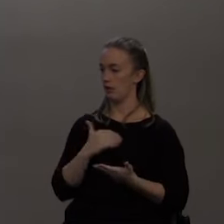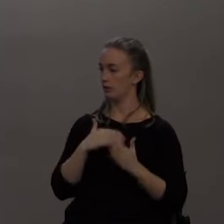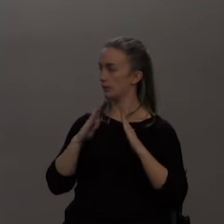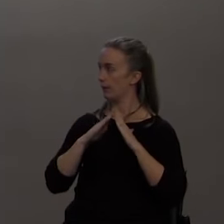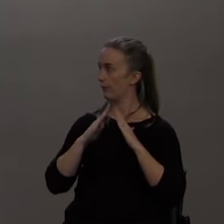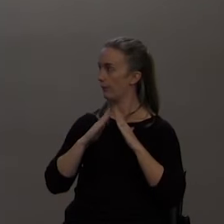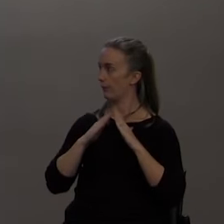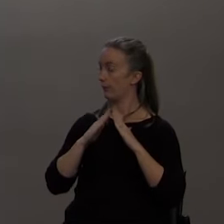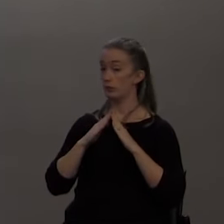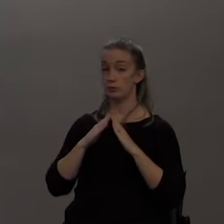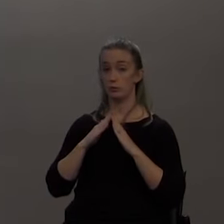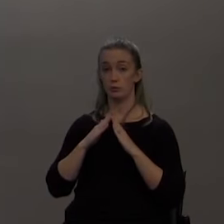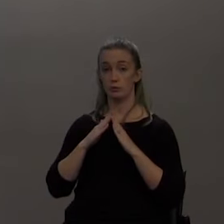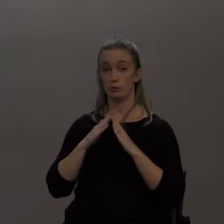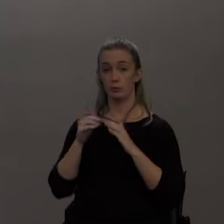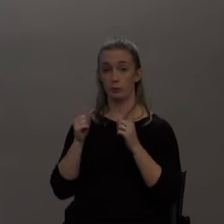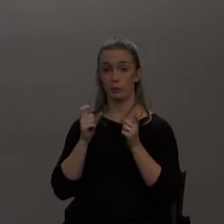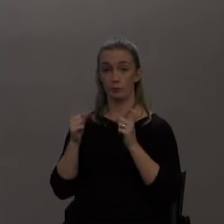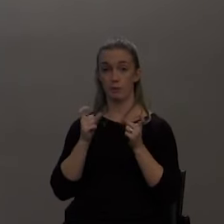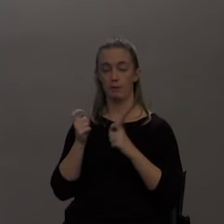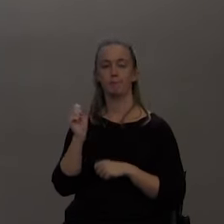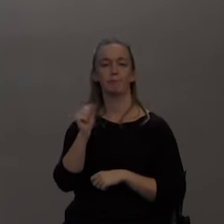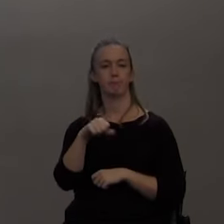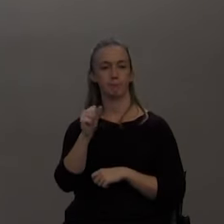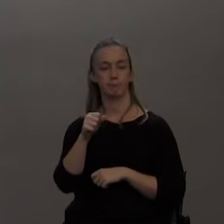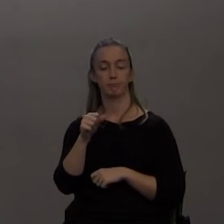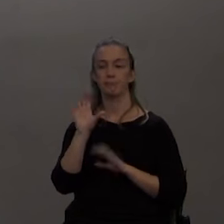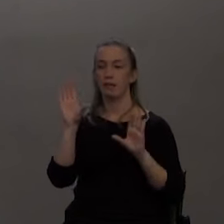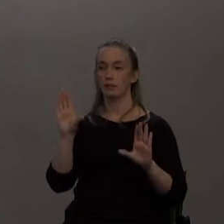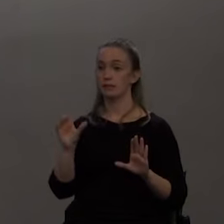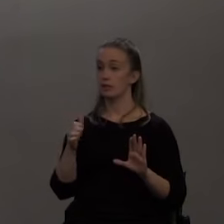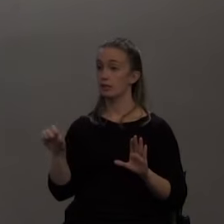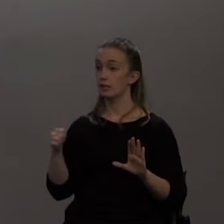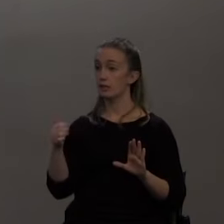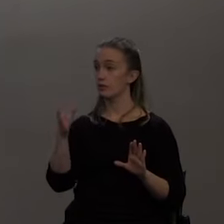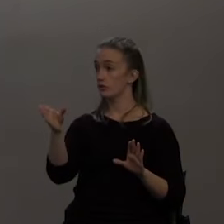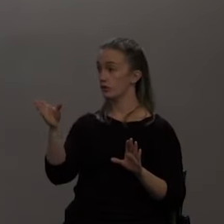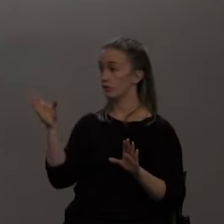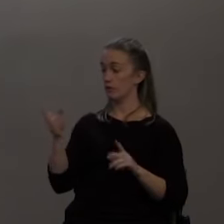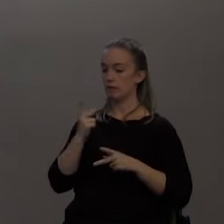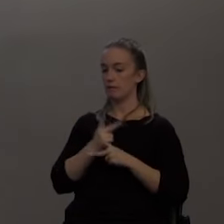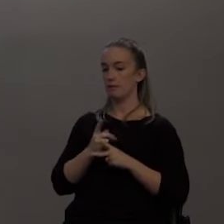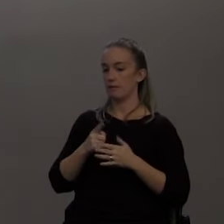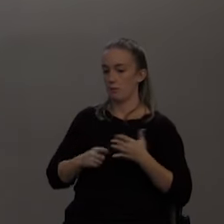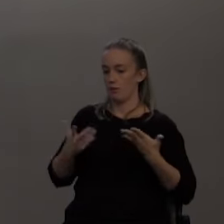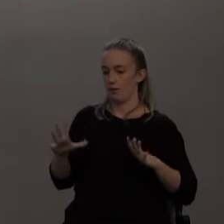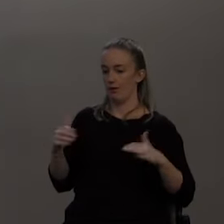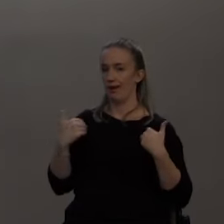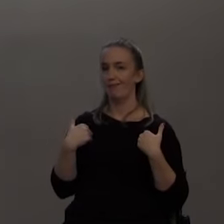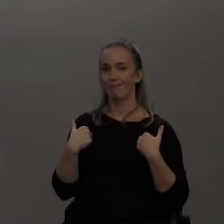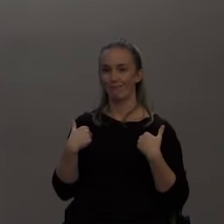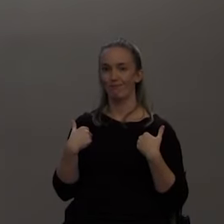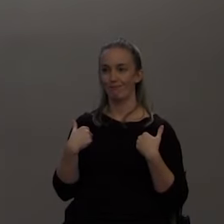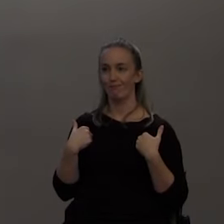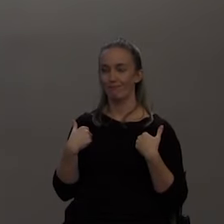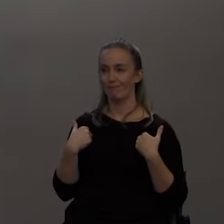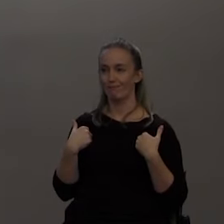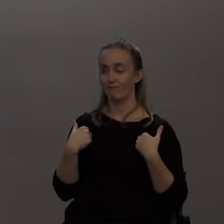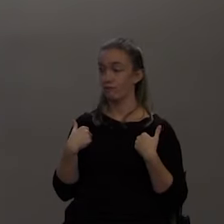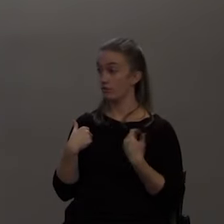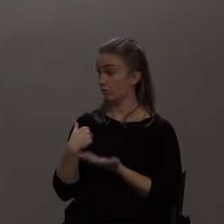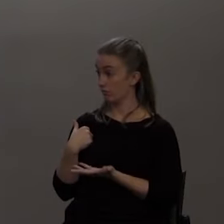So recruitment. Yes. Okay, excellent. Anything else? Retain what we have. There you go, retention.